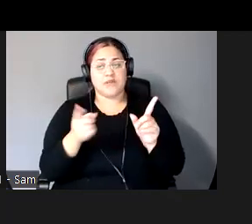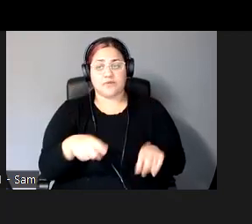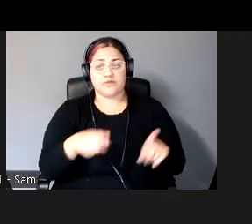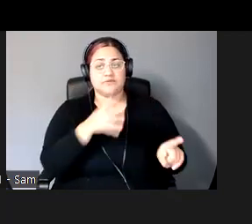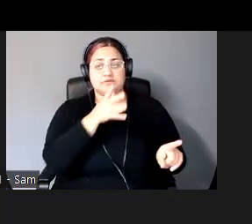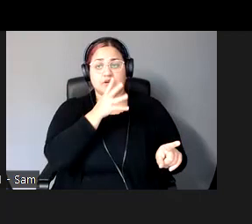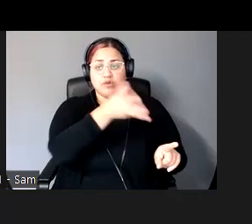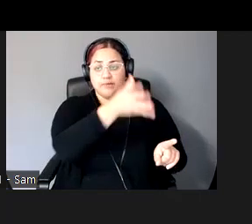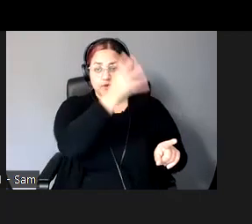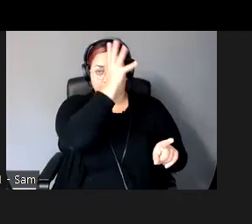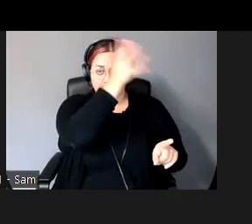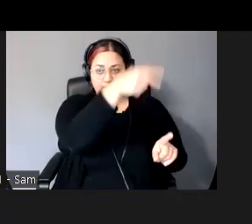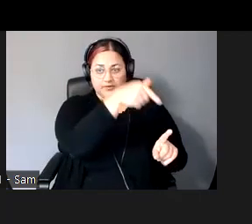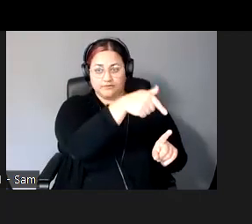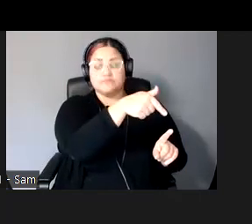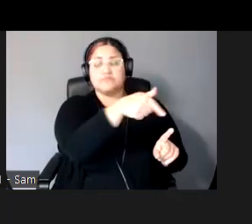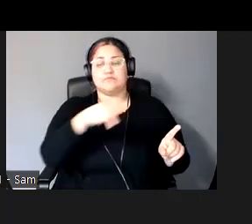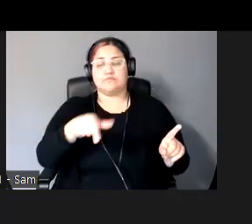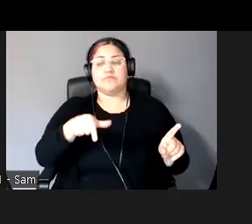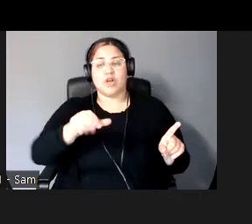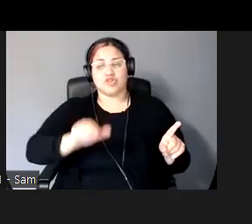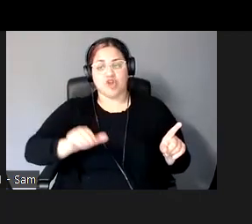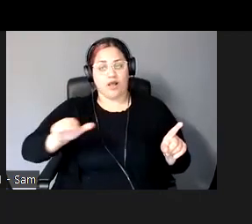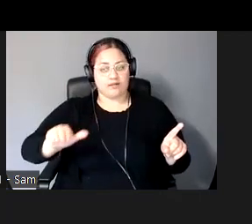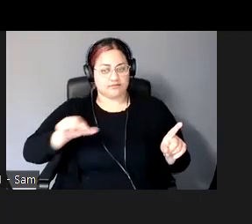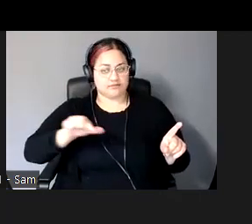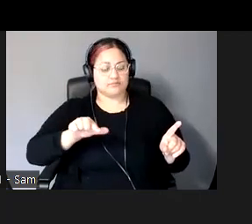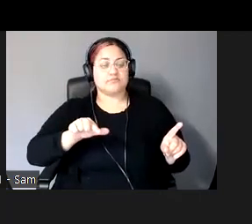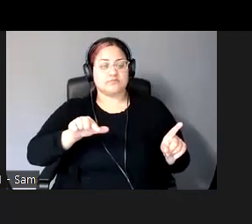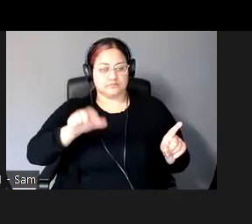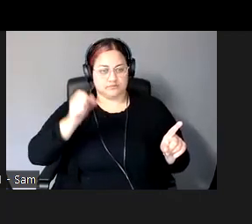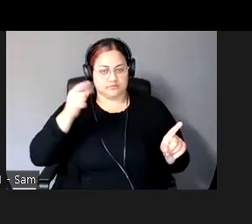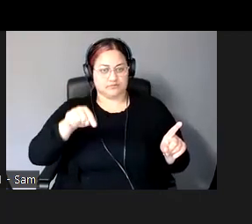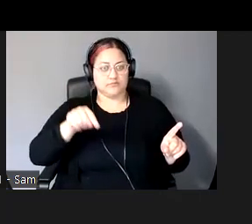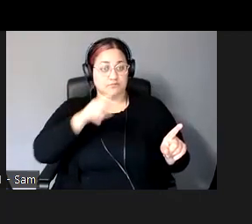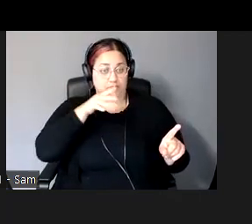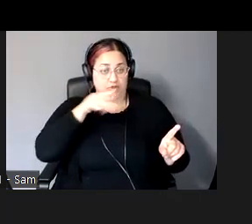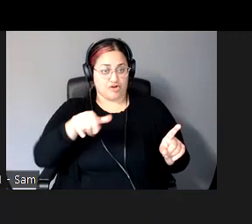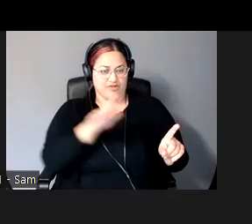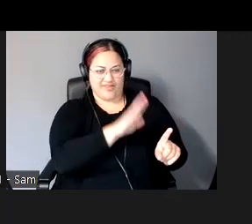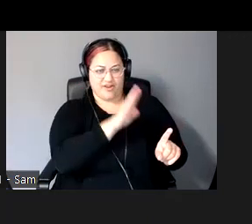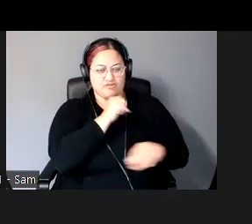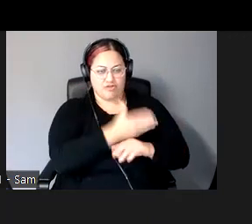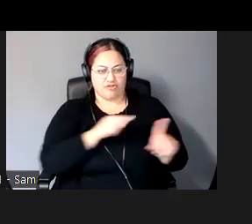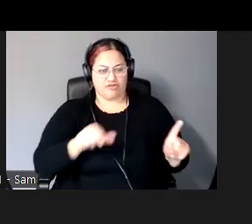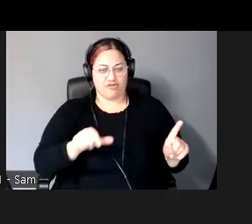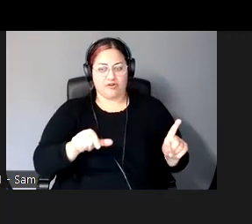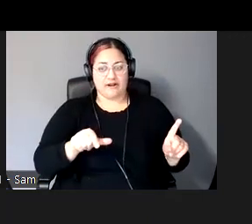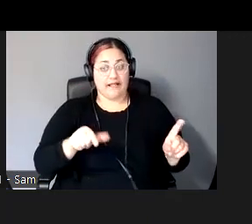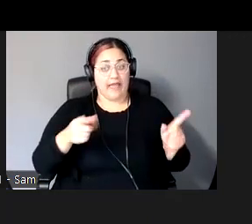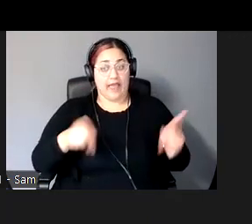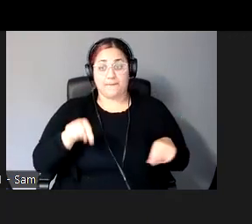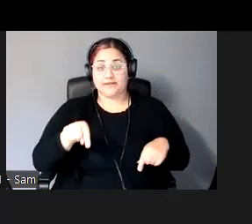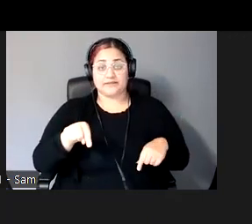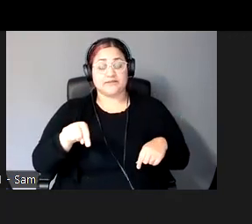of the biological father, because that was in the best interest of those children, because the mother was frankly a